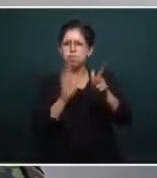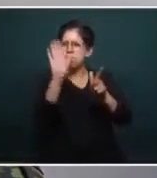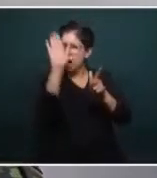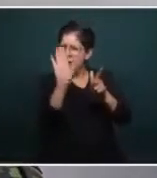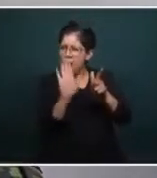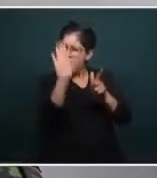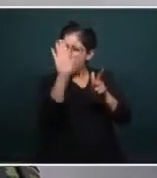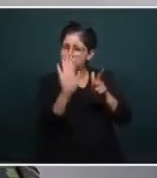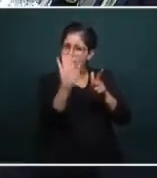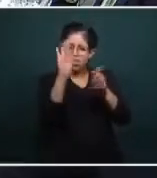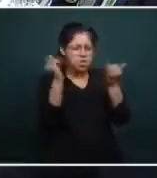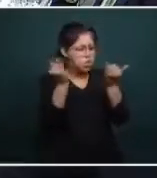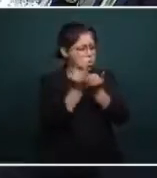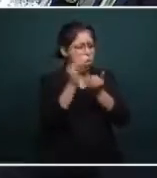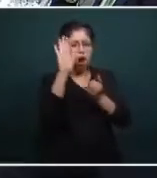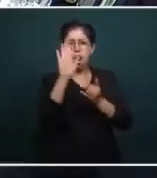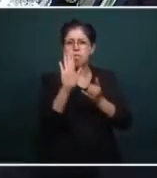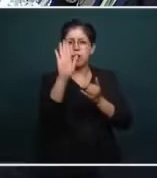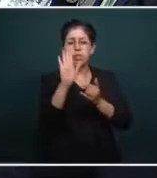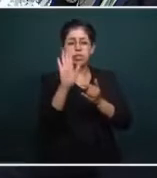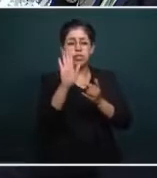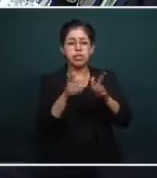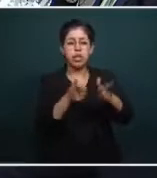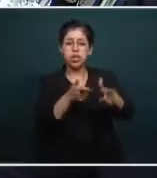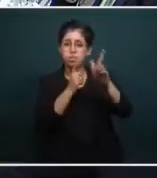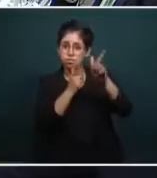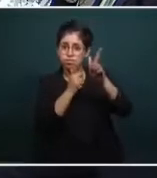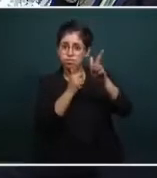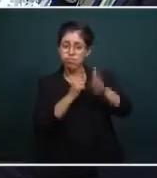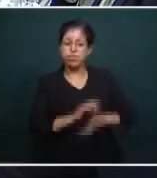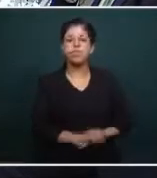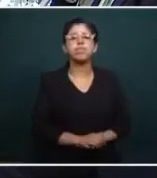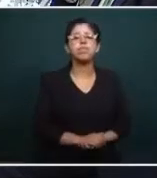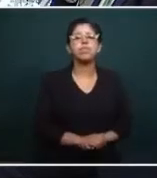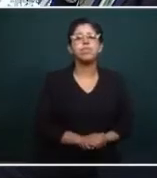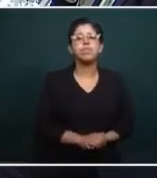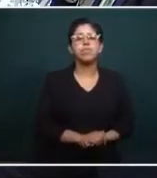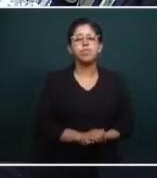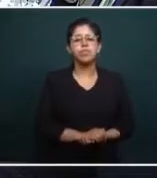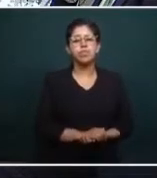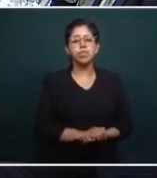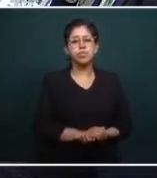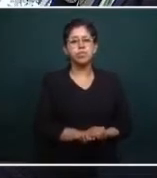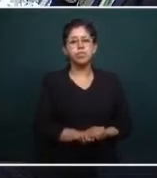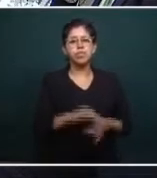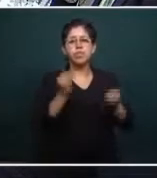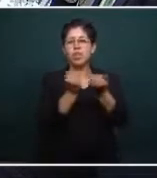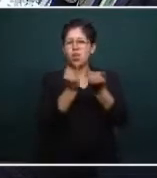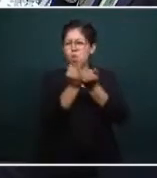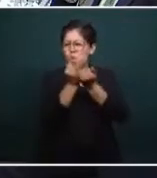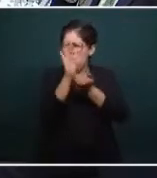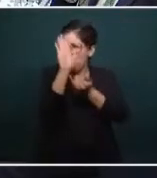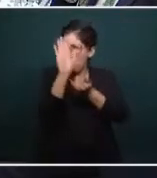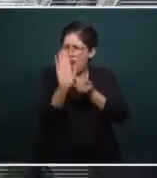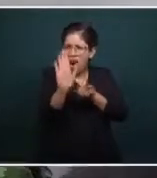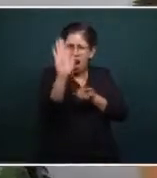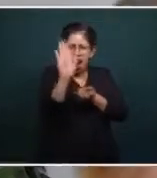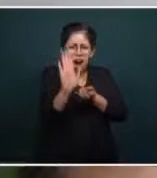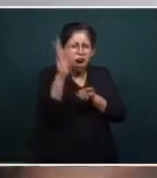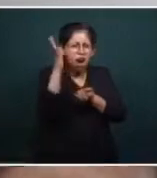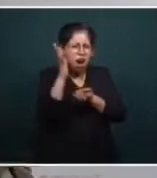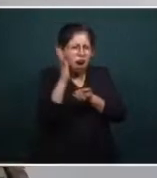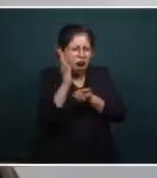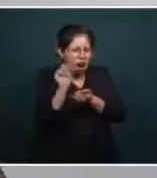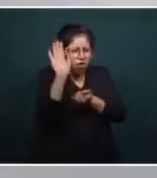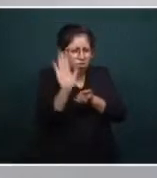that are sin simulations ser un arma de fuego, without pero actually que being son a firearm, totalmente idénticas. but they're totally No